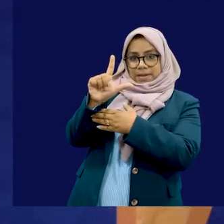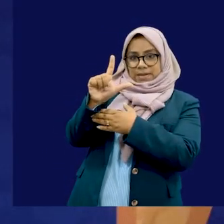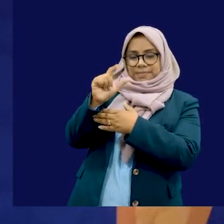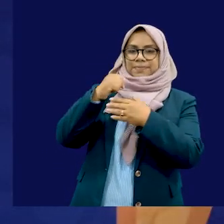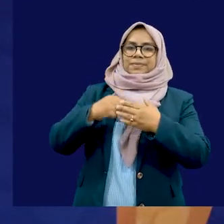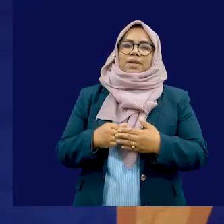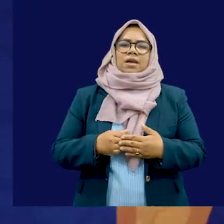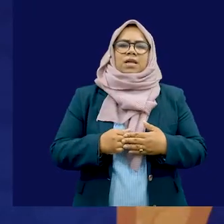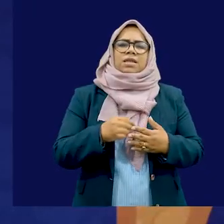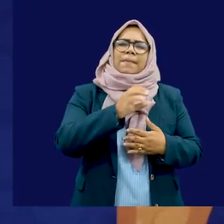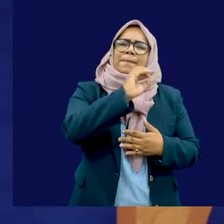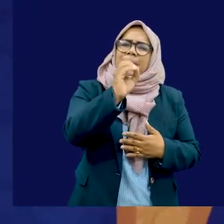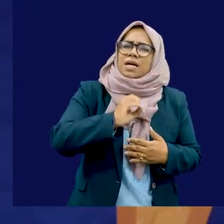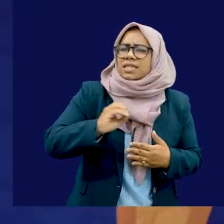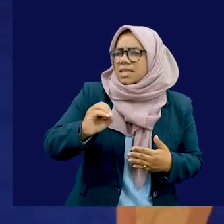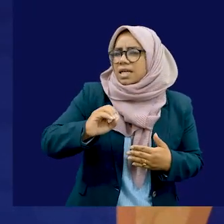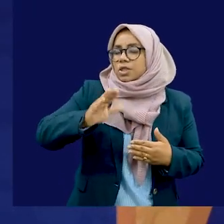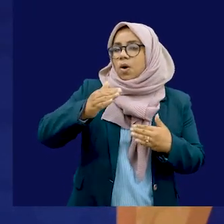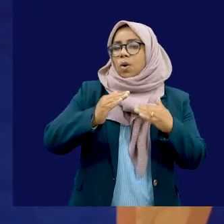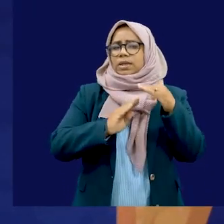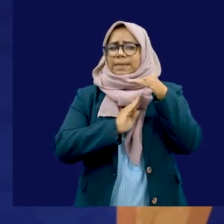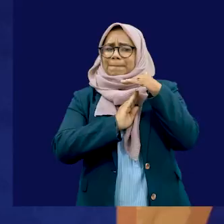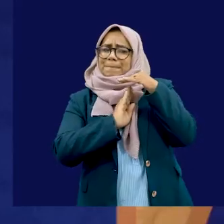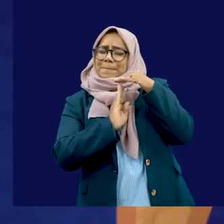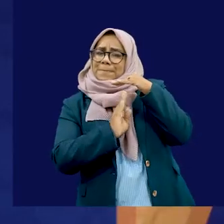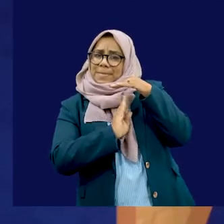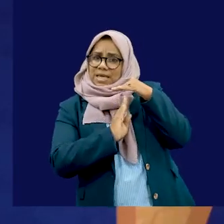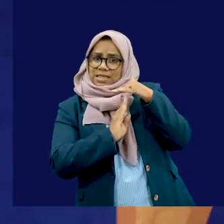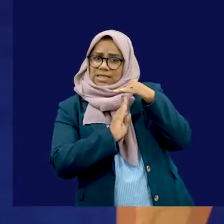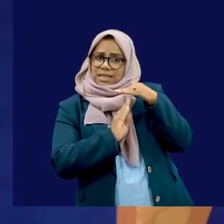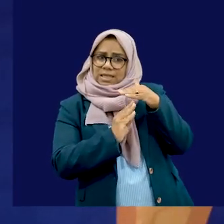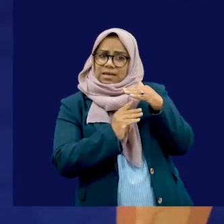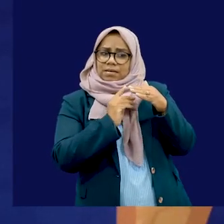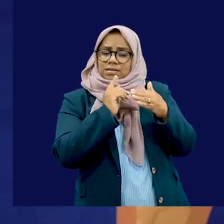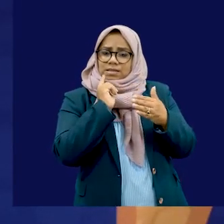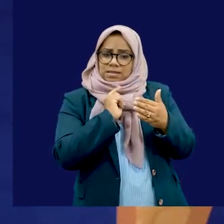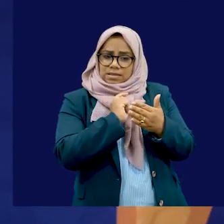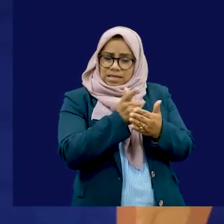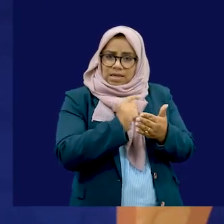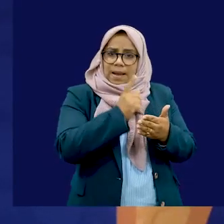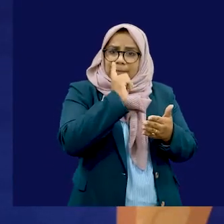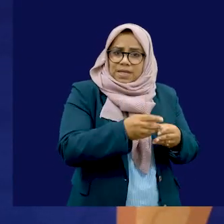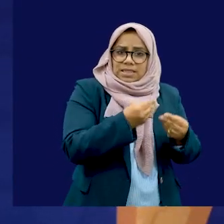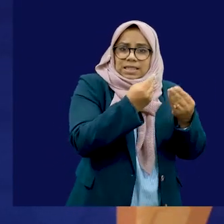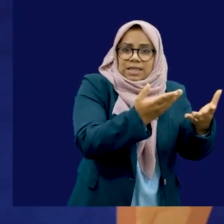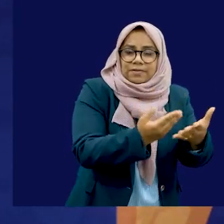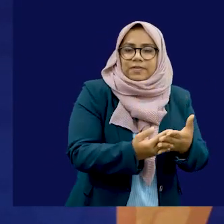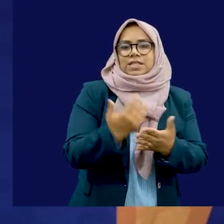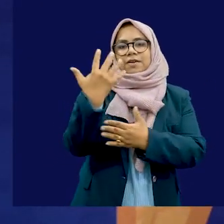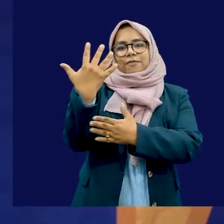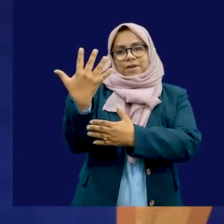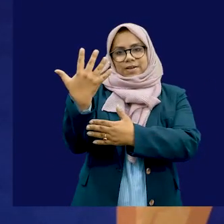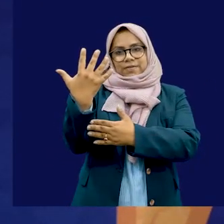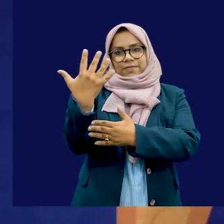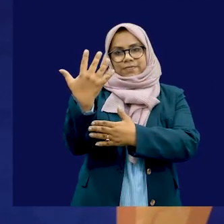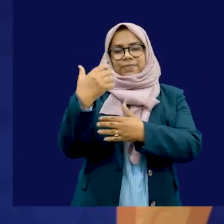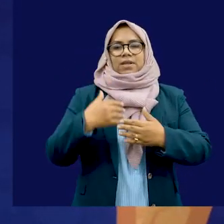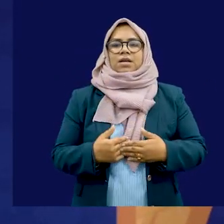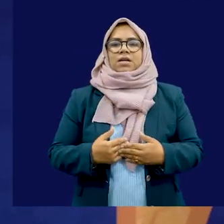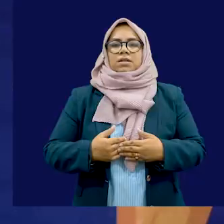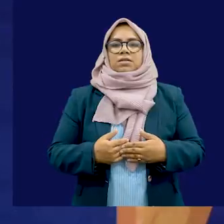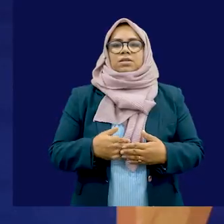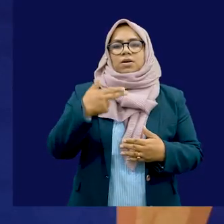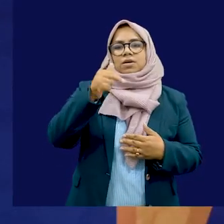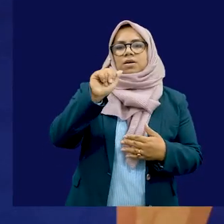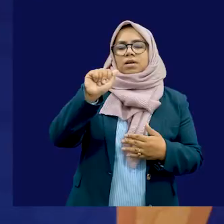The nisab, or the minimum amount for camels, is 5. The basic principle is outlined in the hadith